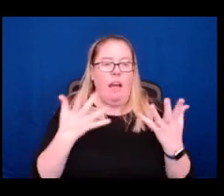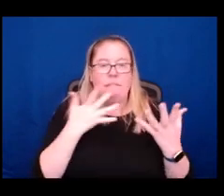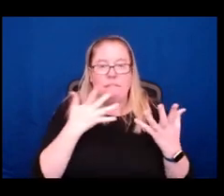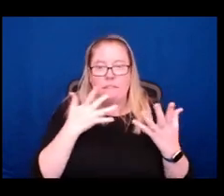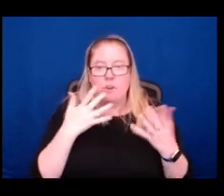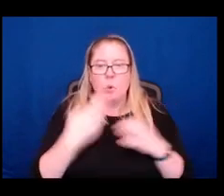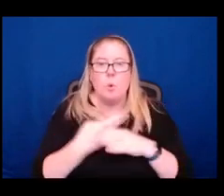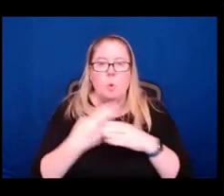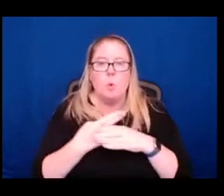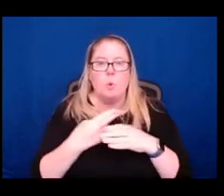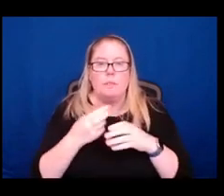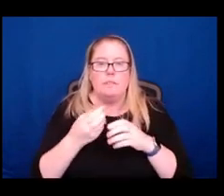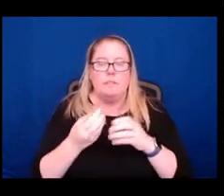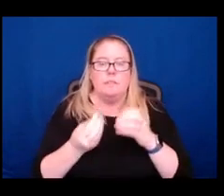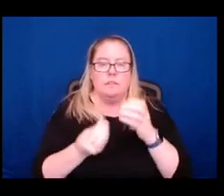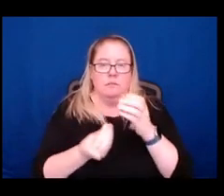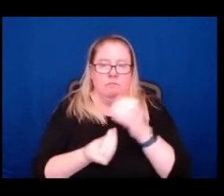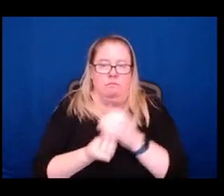well as